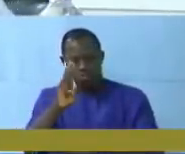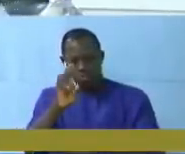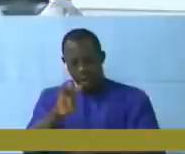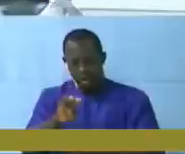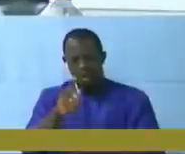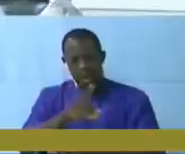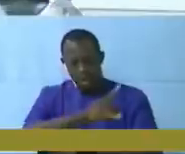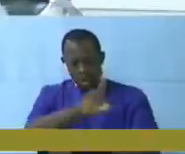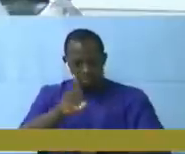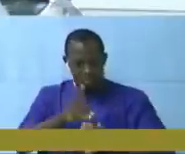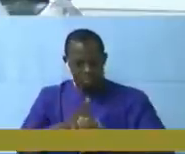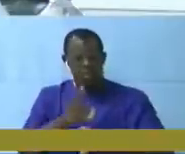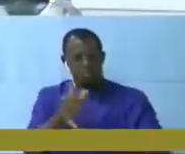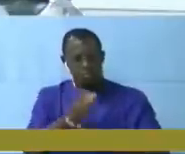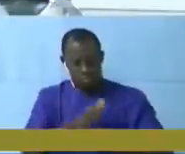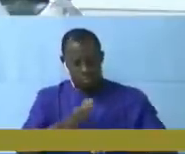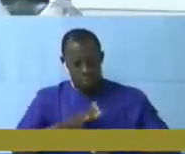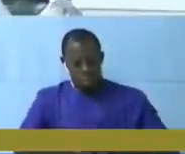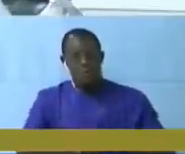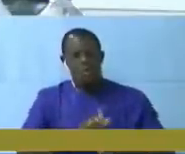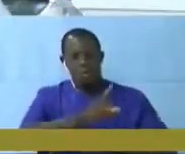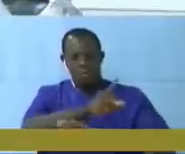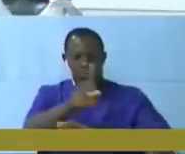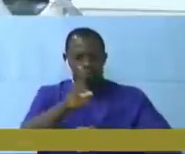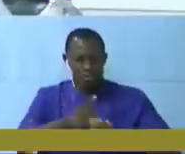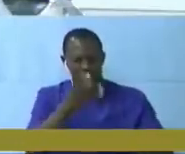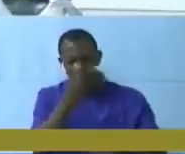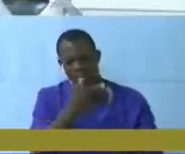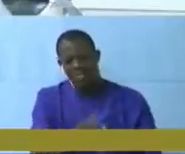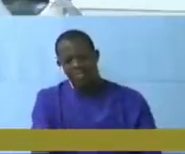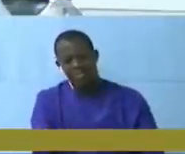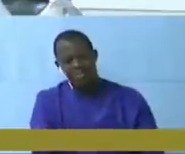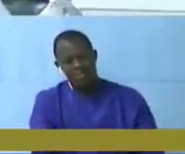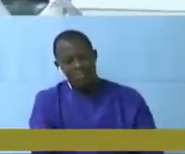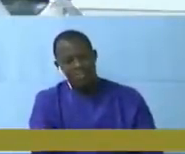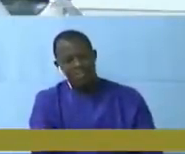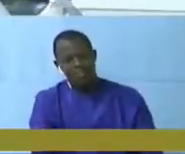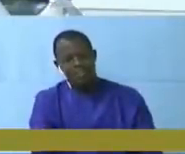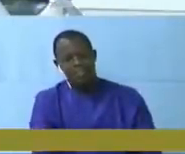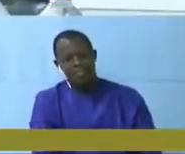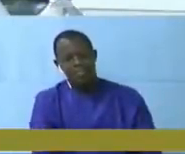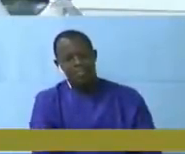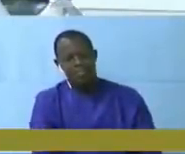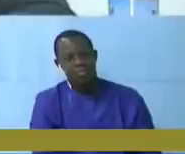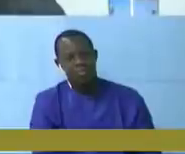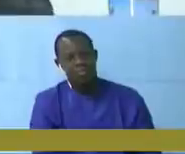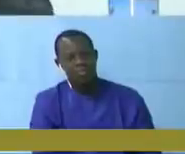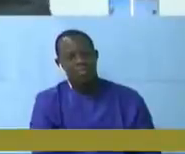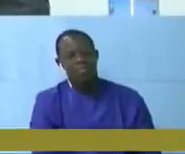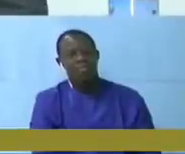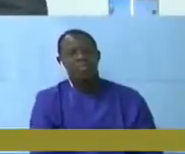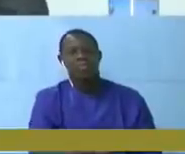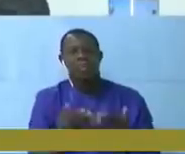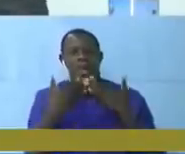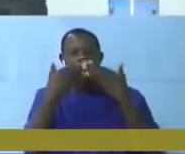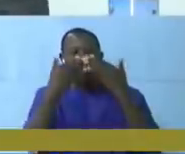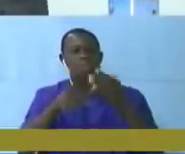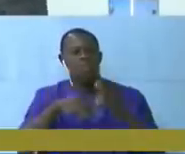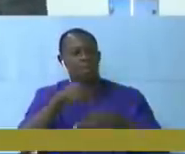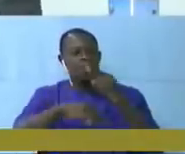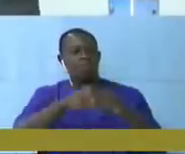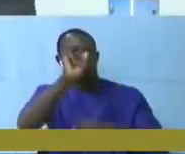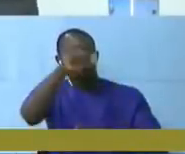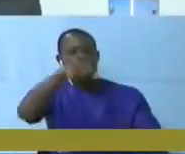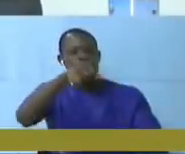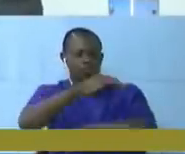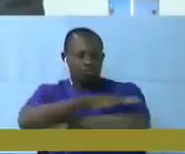bu ndaw ci bori Kaur ñaar be ñetti kilometer digante mak Kaur ñu xame ko Genji Wolof. And tell us about your schooling.